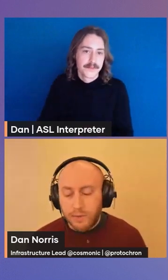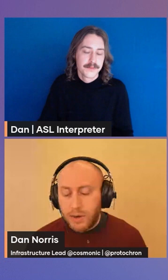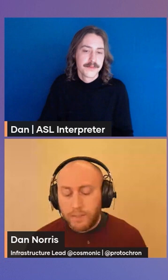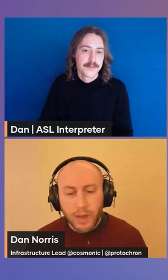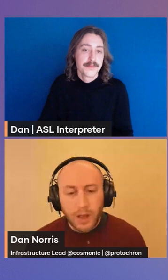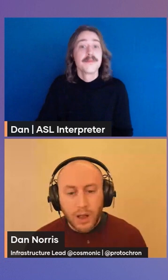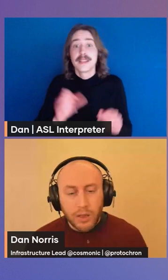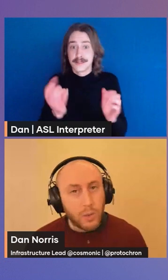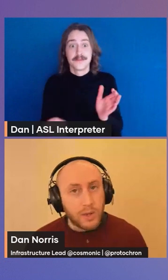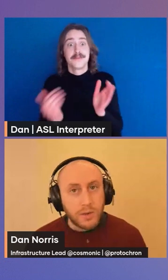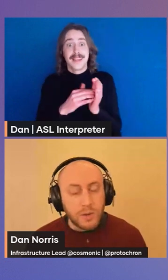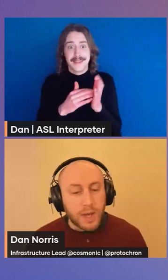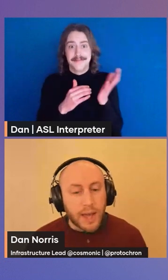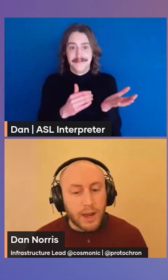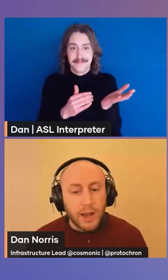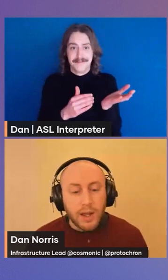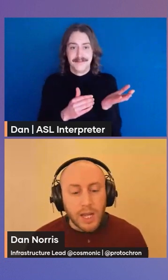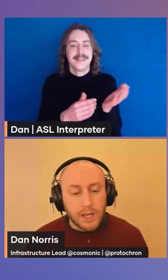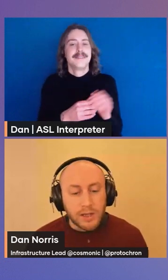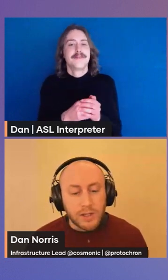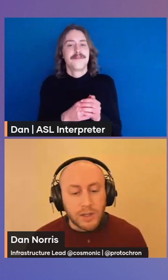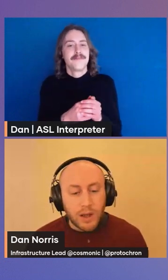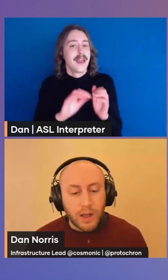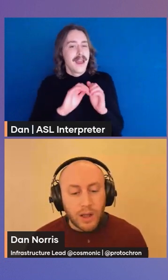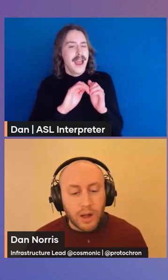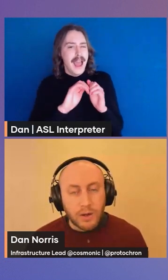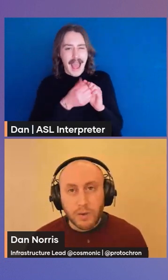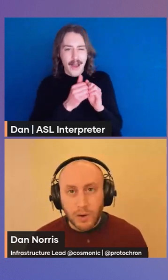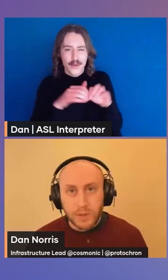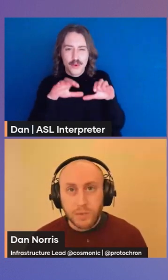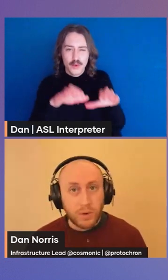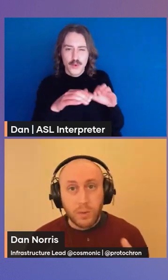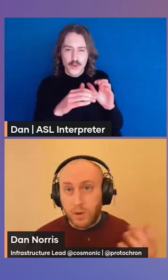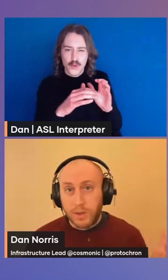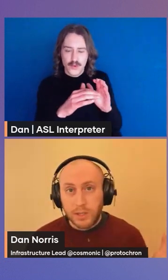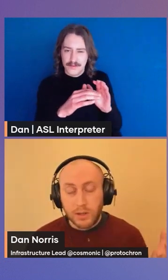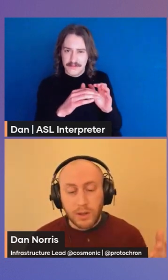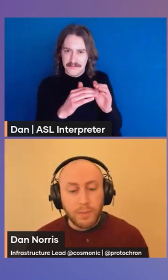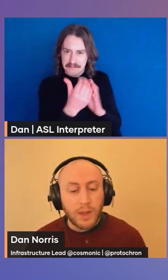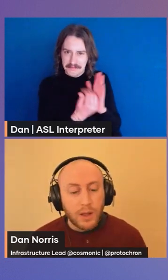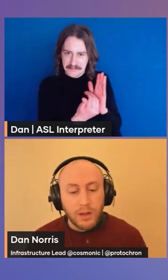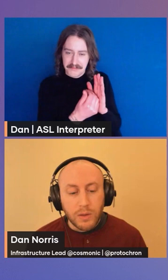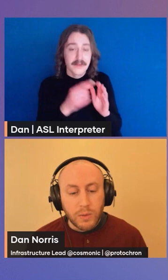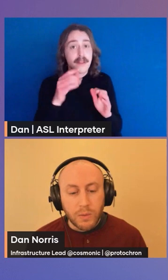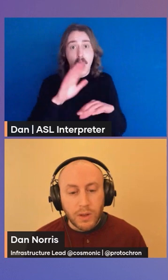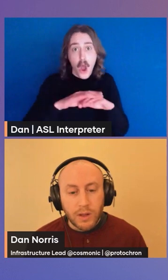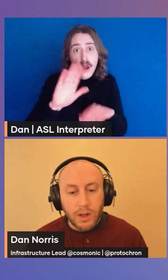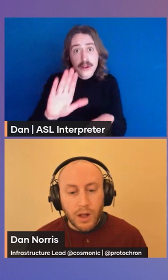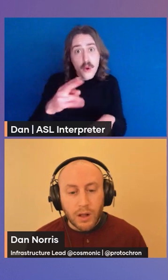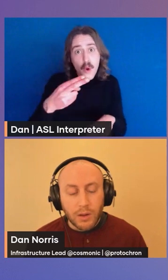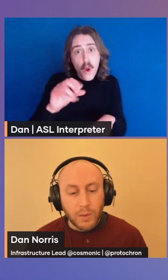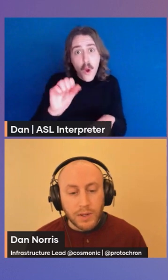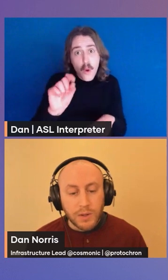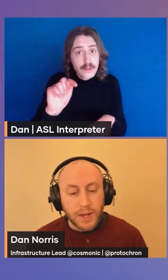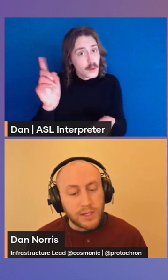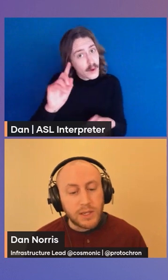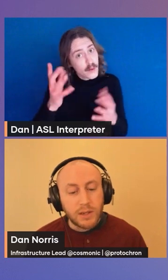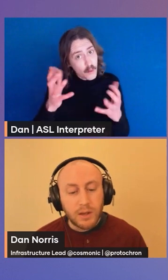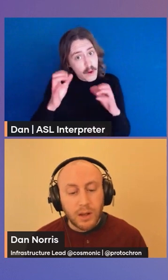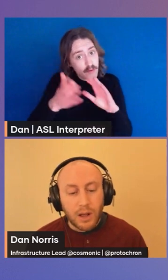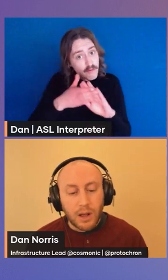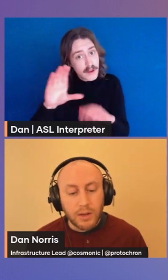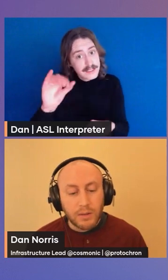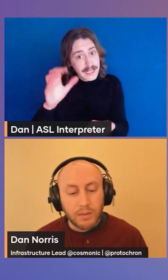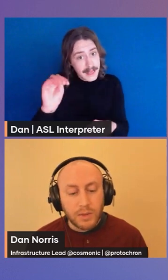is different. The way you do that is on your host where you want to run Cilium, you go into